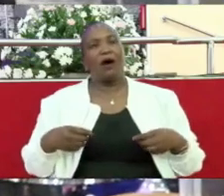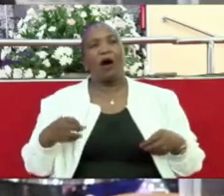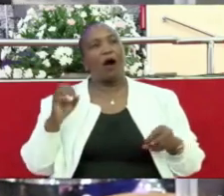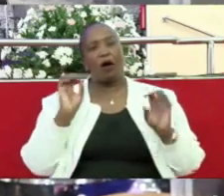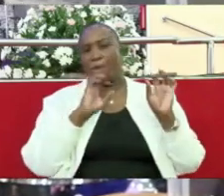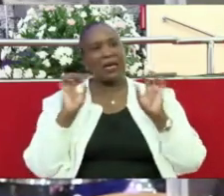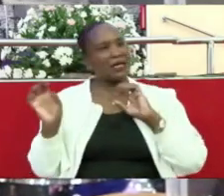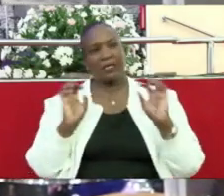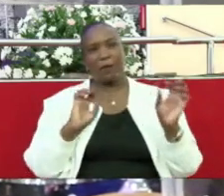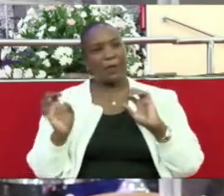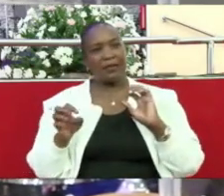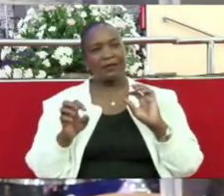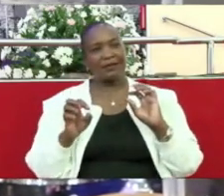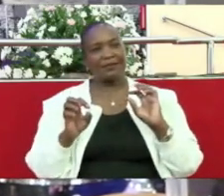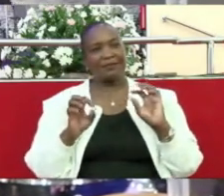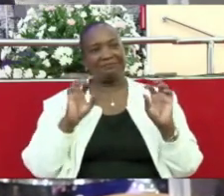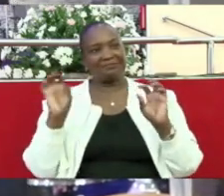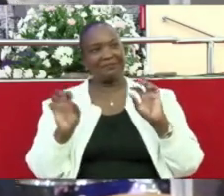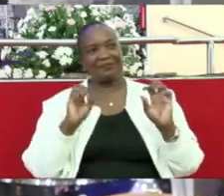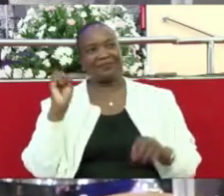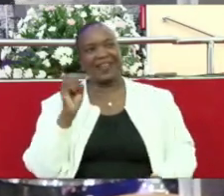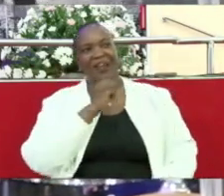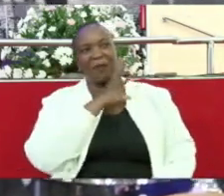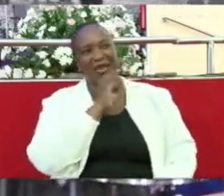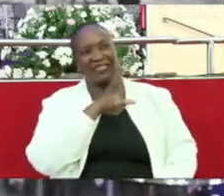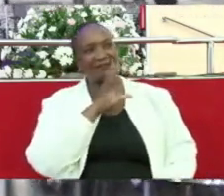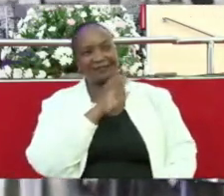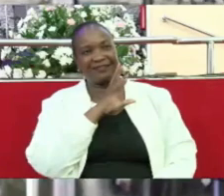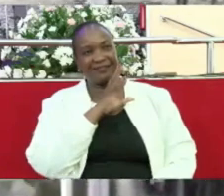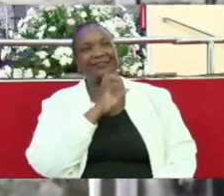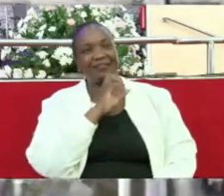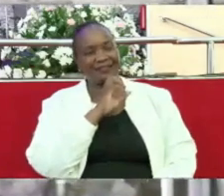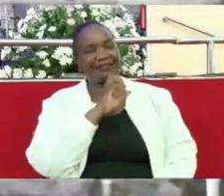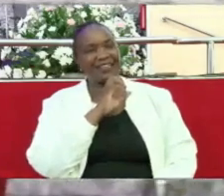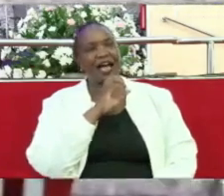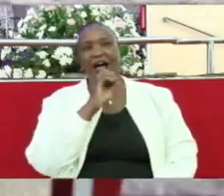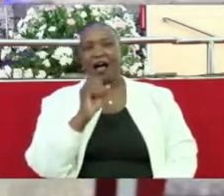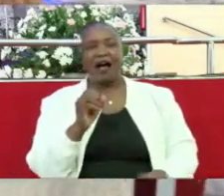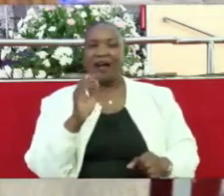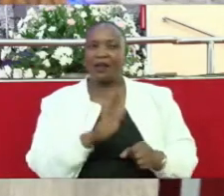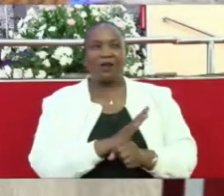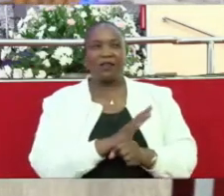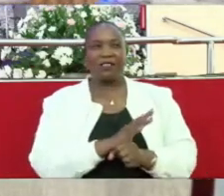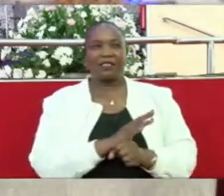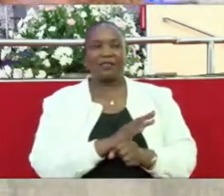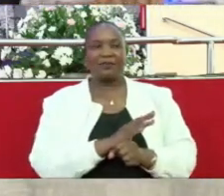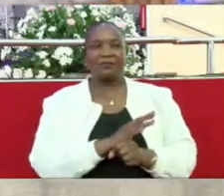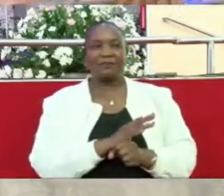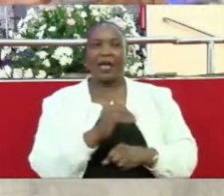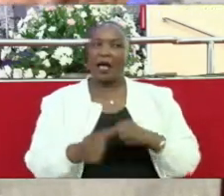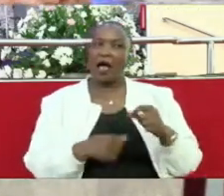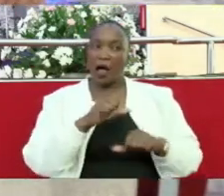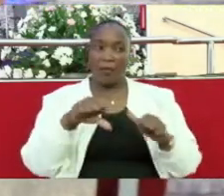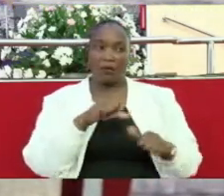ya kutosha. Why are you bringing us into this place that we can be destroyed? But the word of